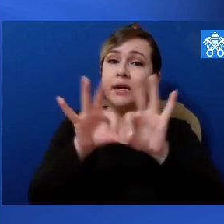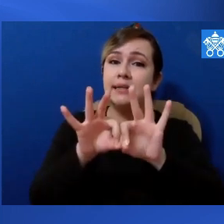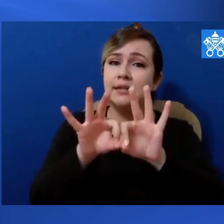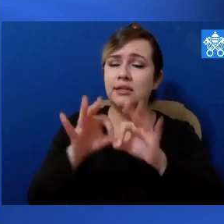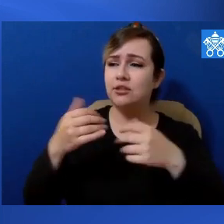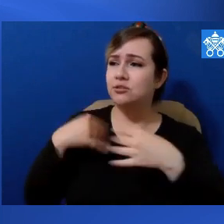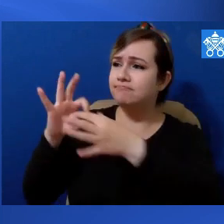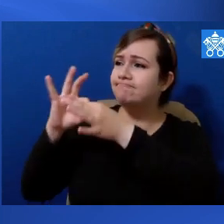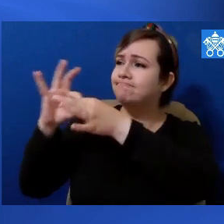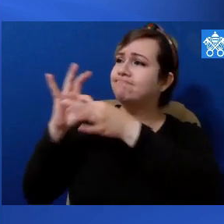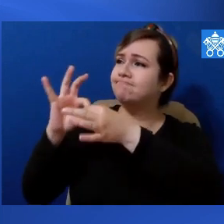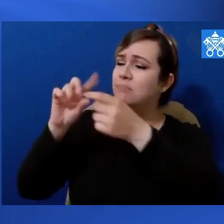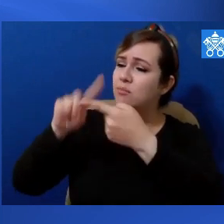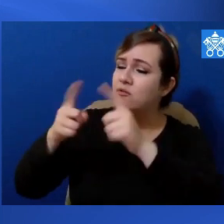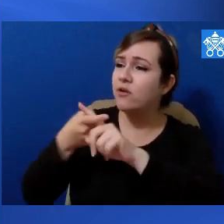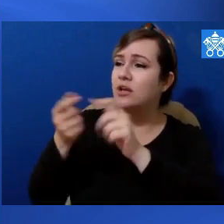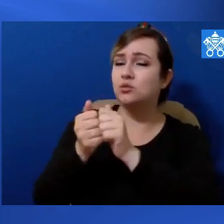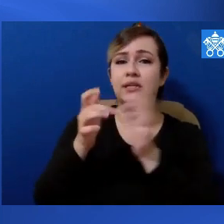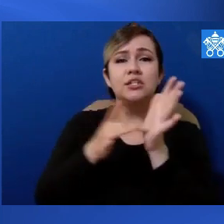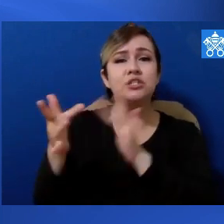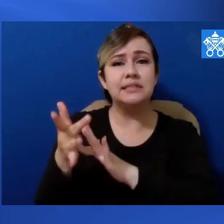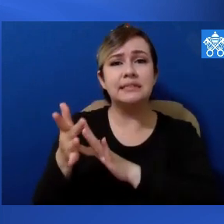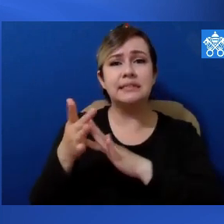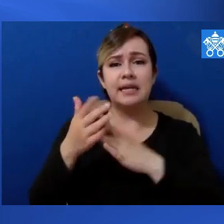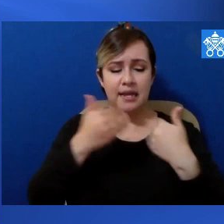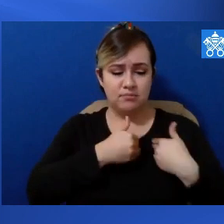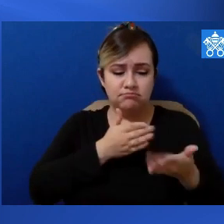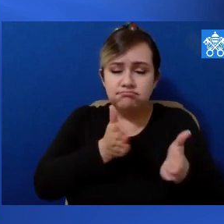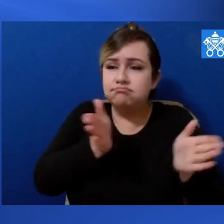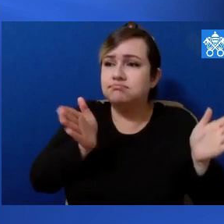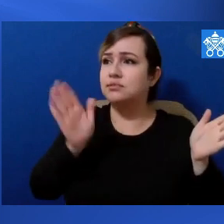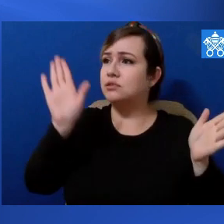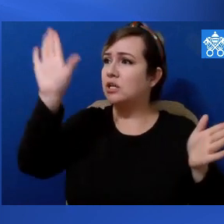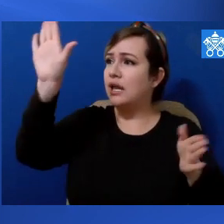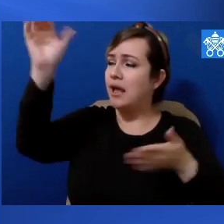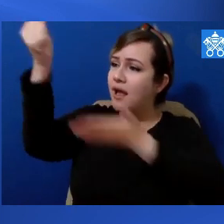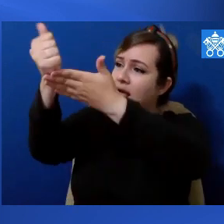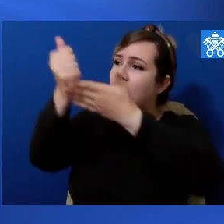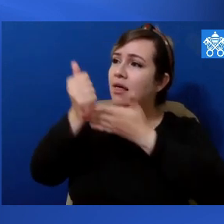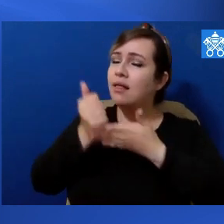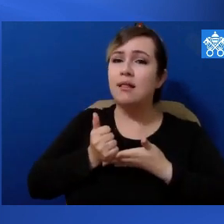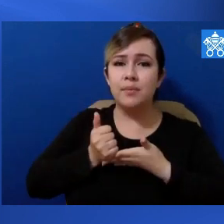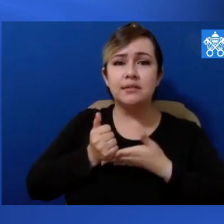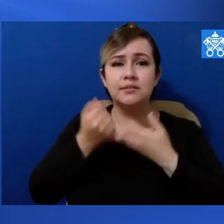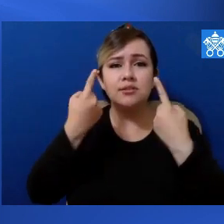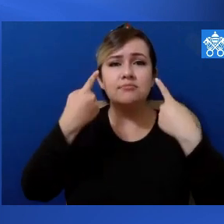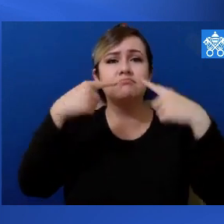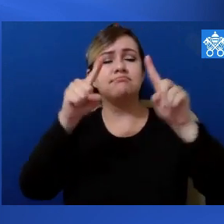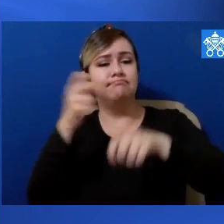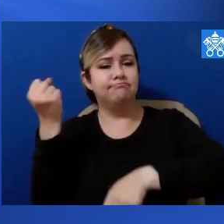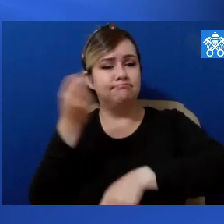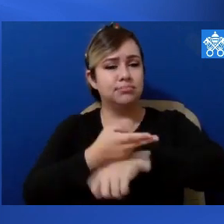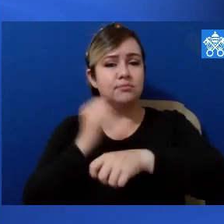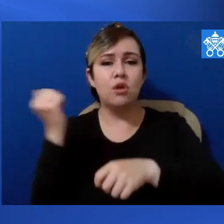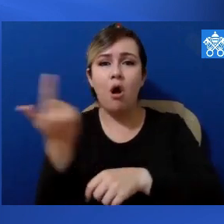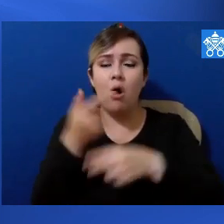Jesús, estar abiertos a su gracia, para que Él nos ayude a superar las